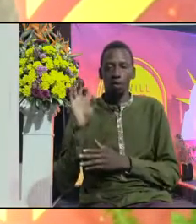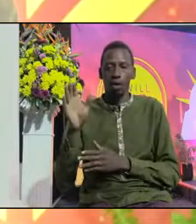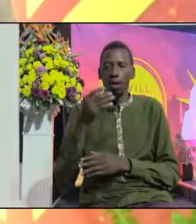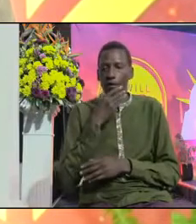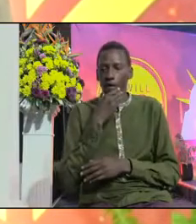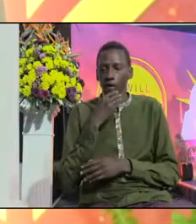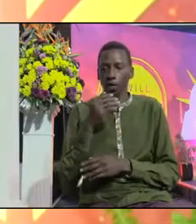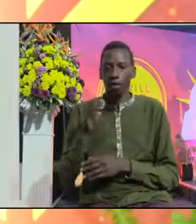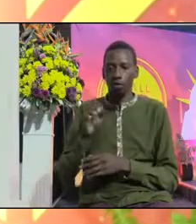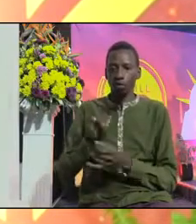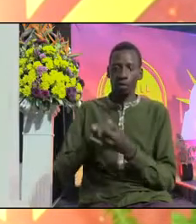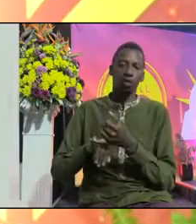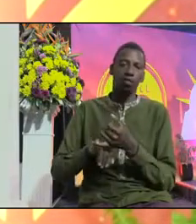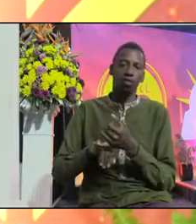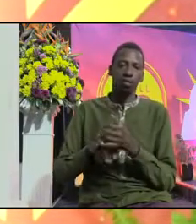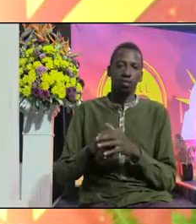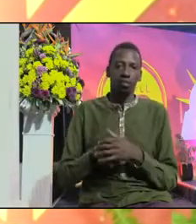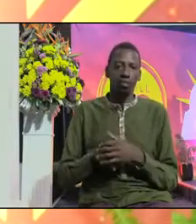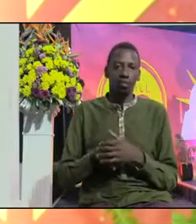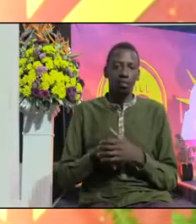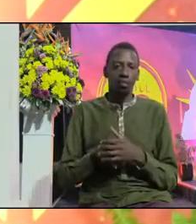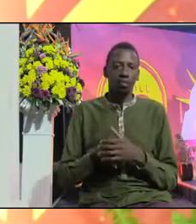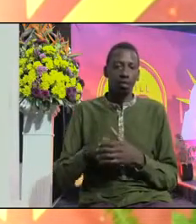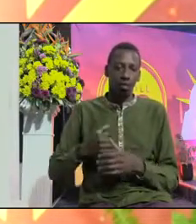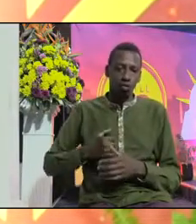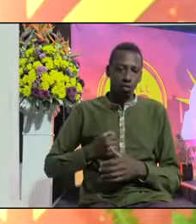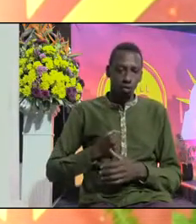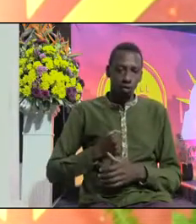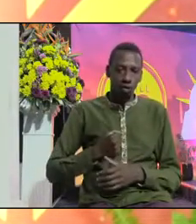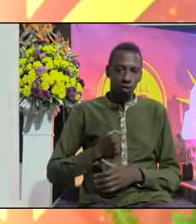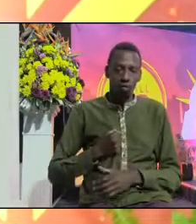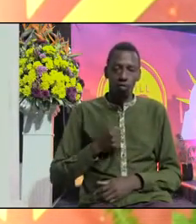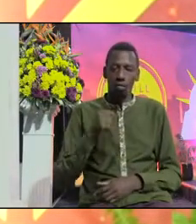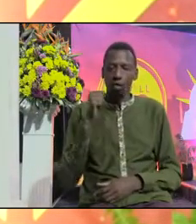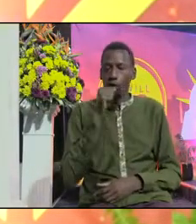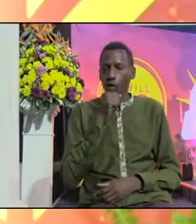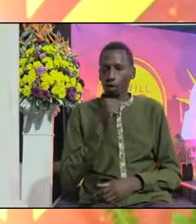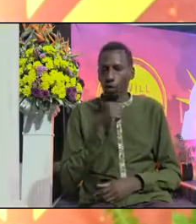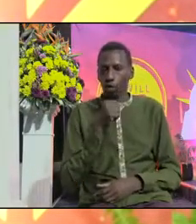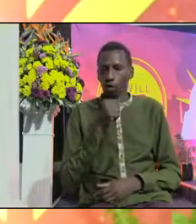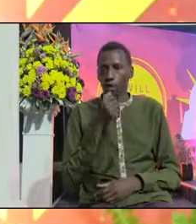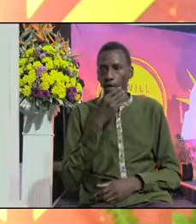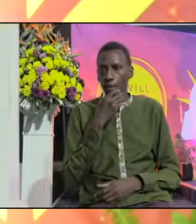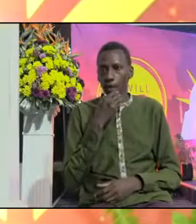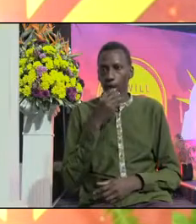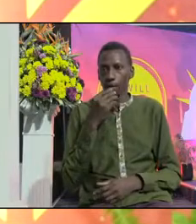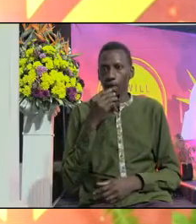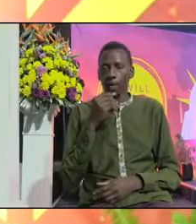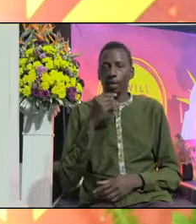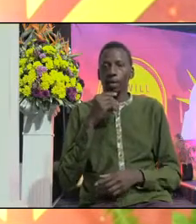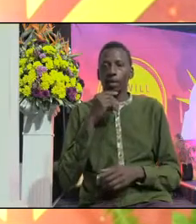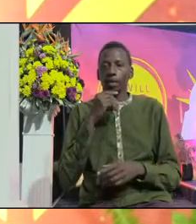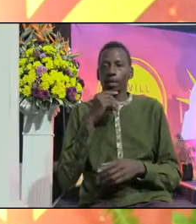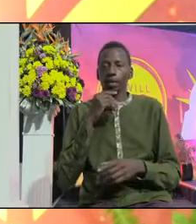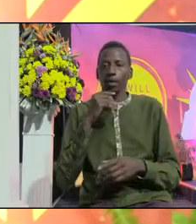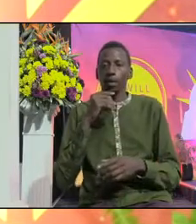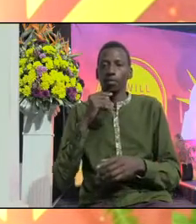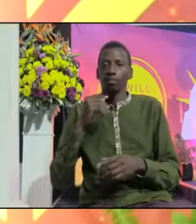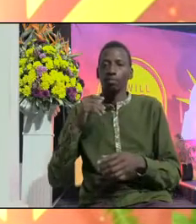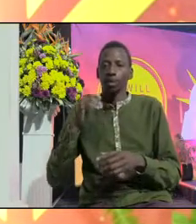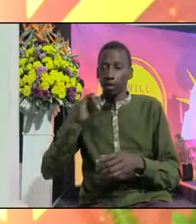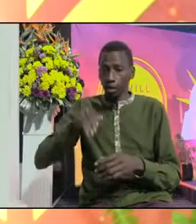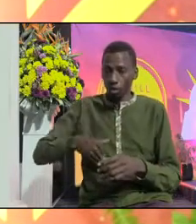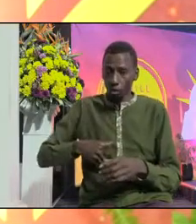And Joseph's old man, Jacob, had two problems. First, he